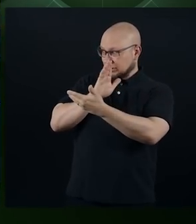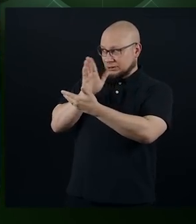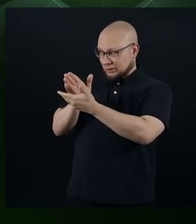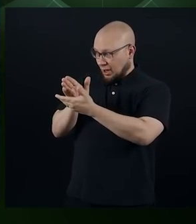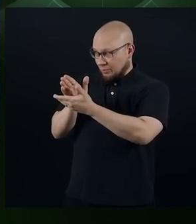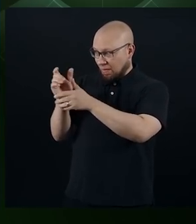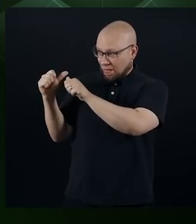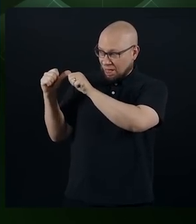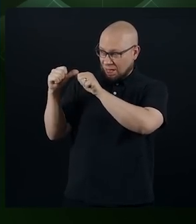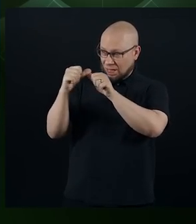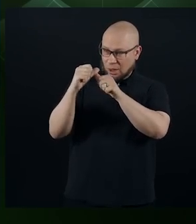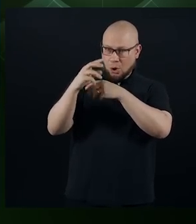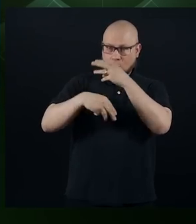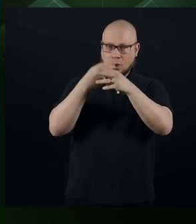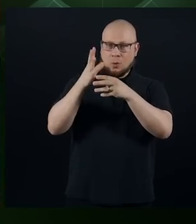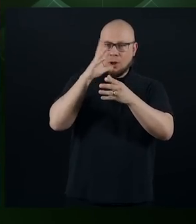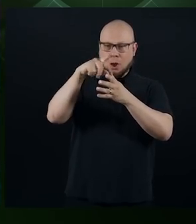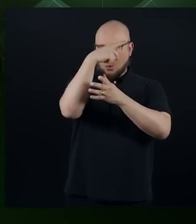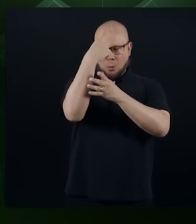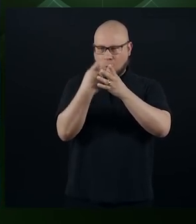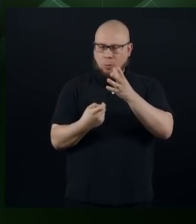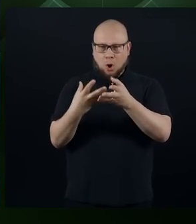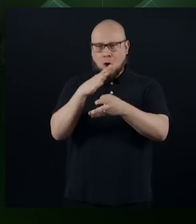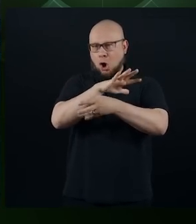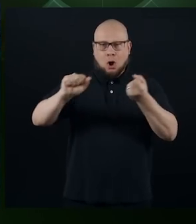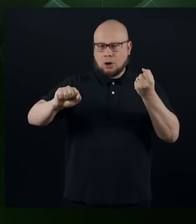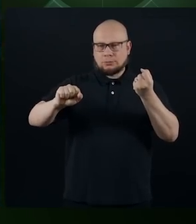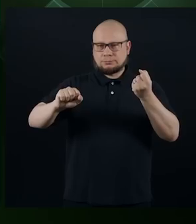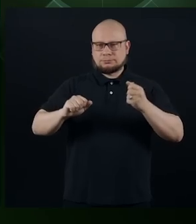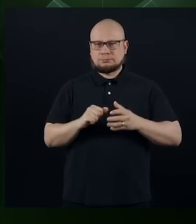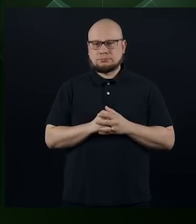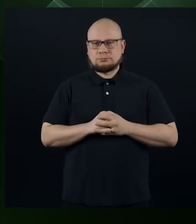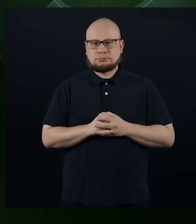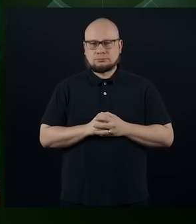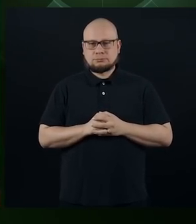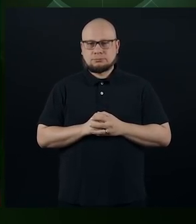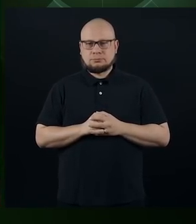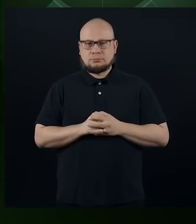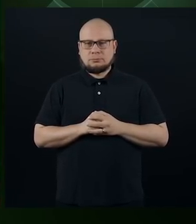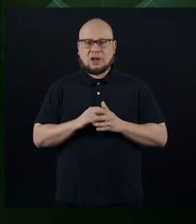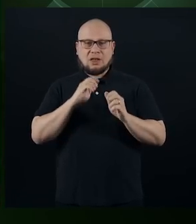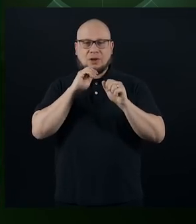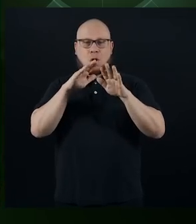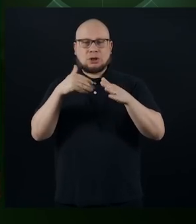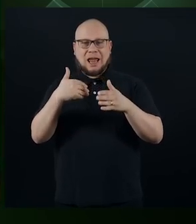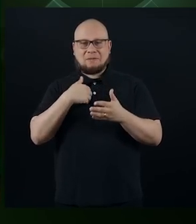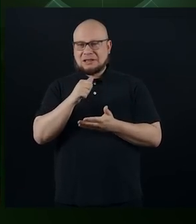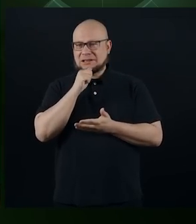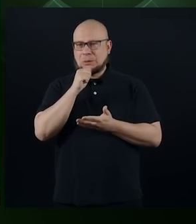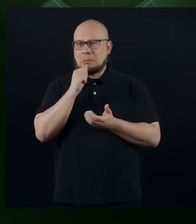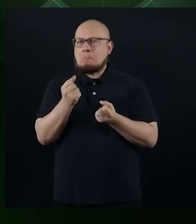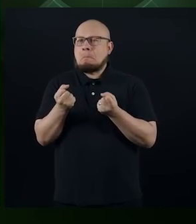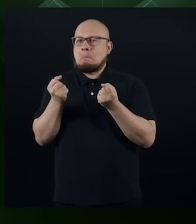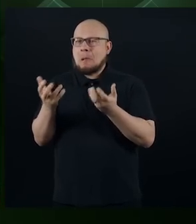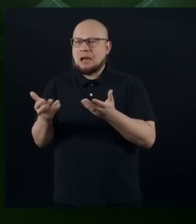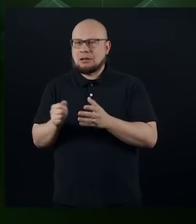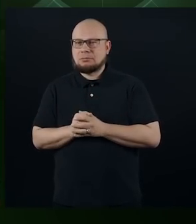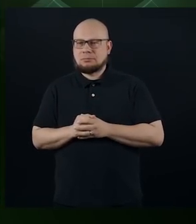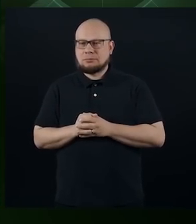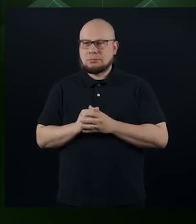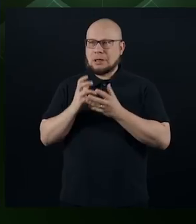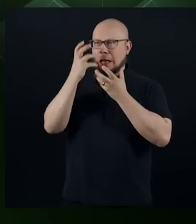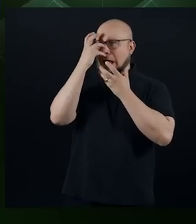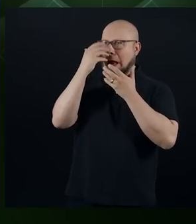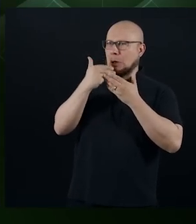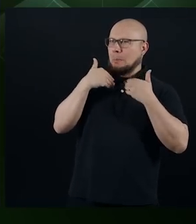into shadow. This sea holds many secrets. A new body at